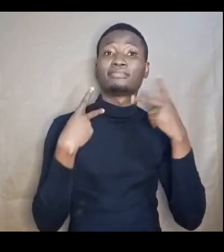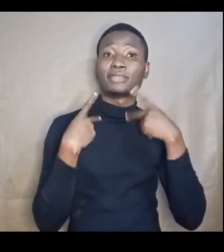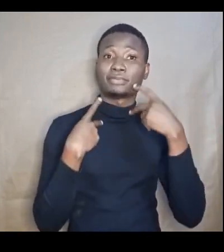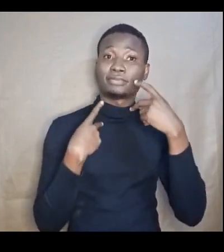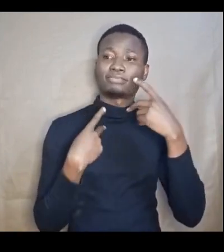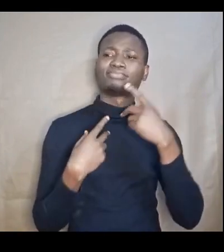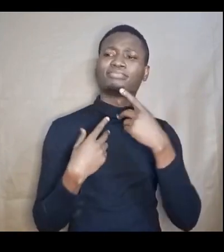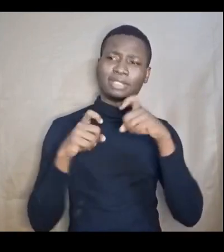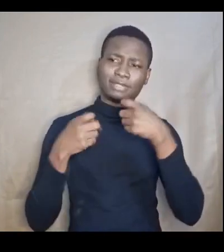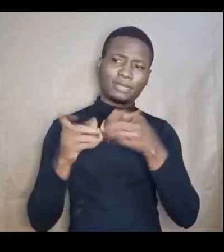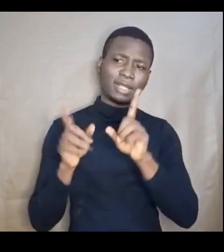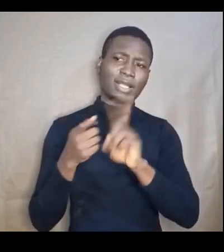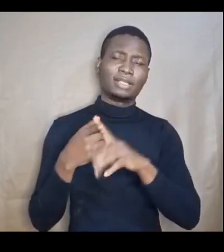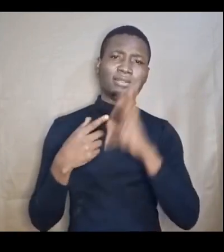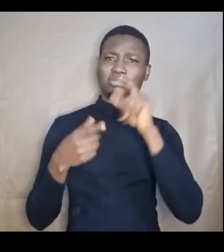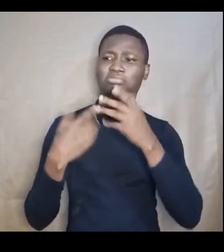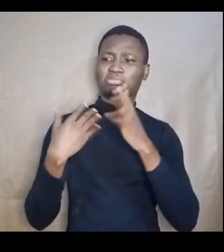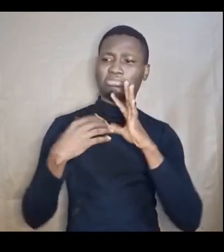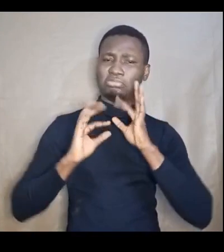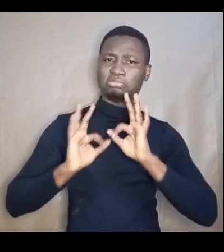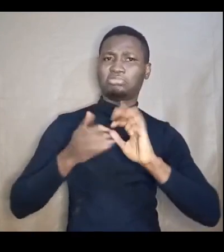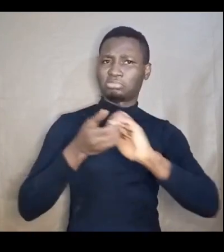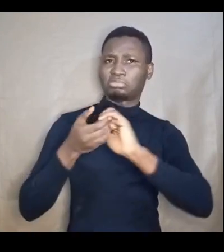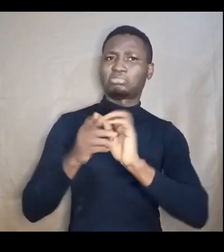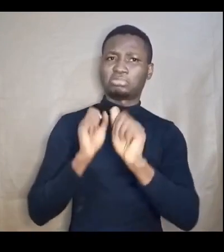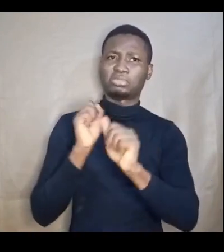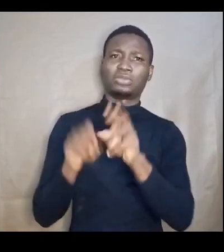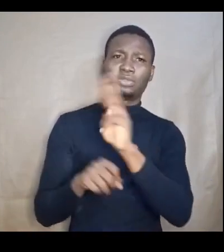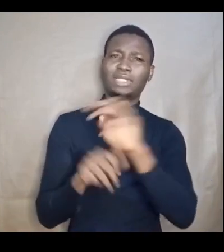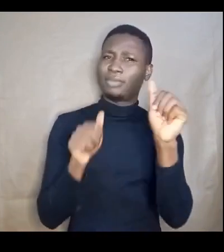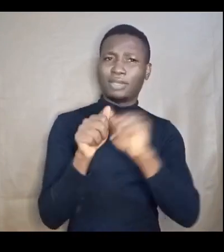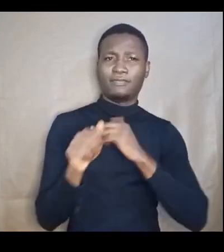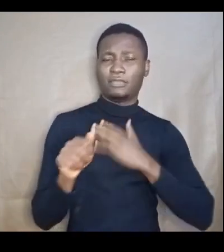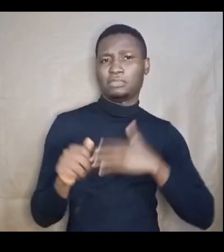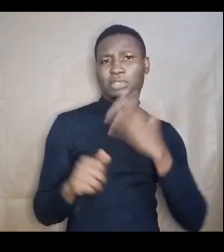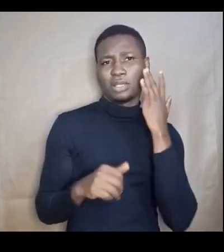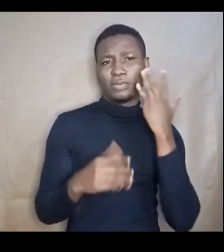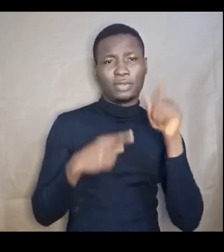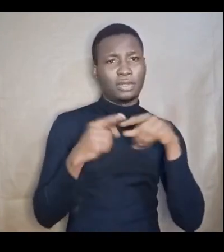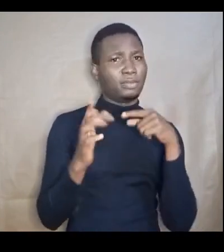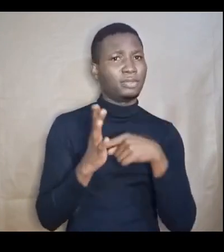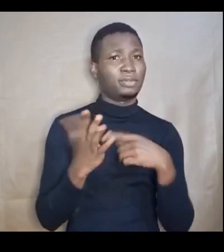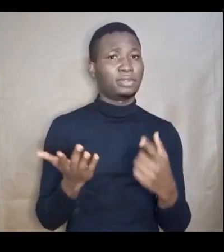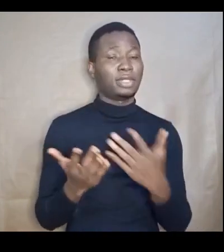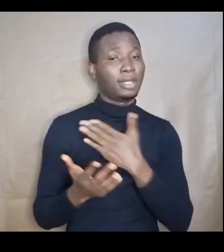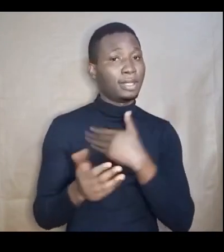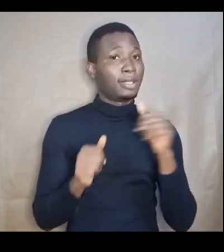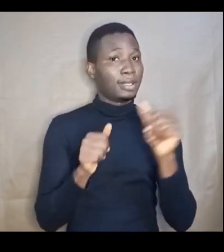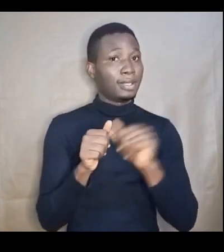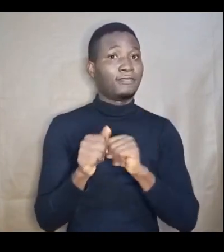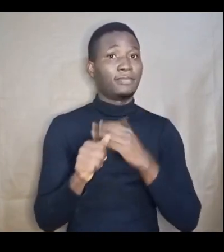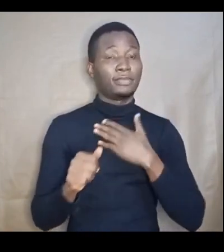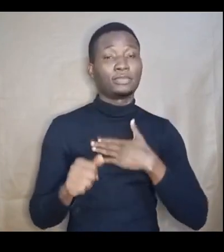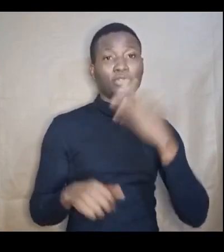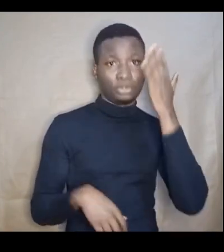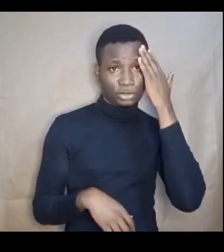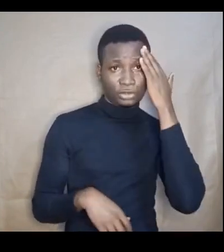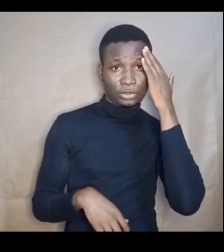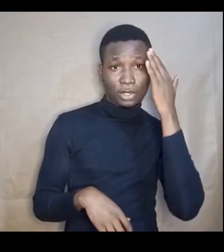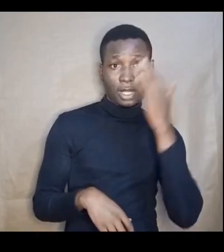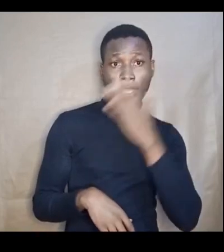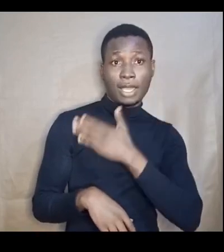They're very cooperative. They knew, everybody knew that this was going to come. And everybody knew and